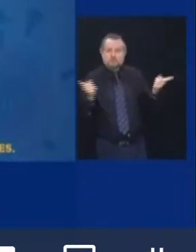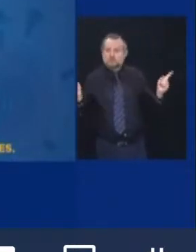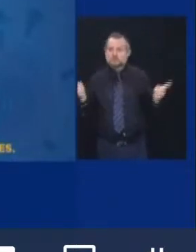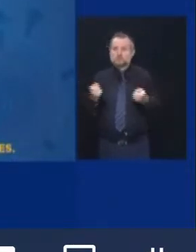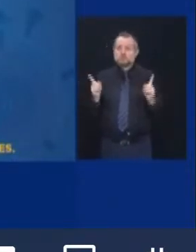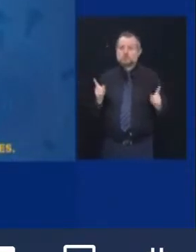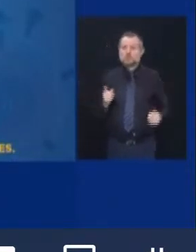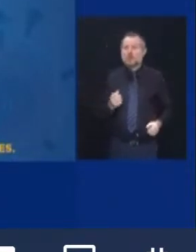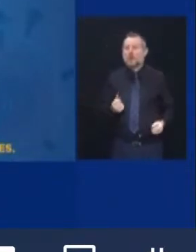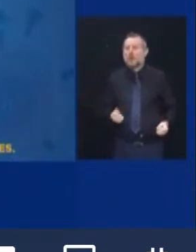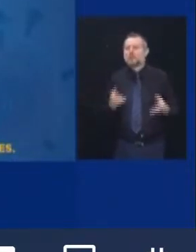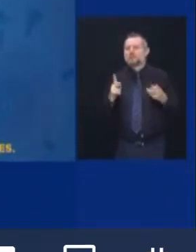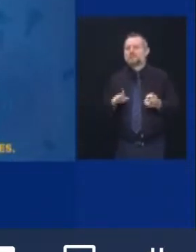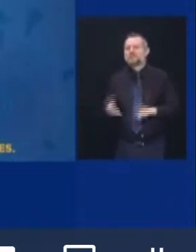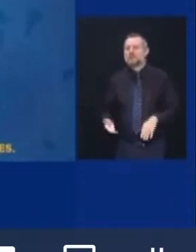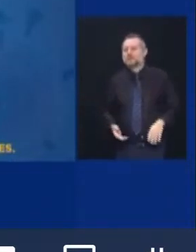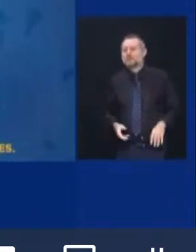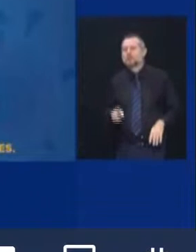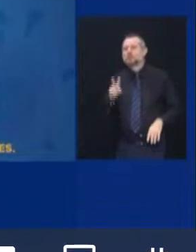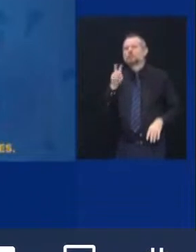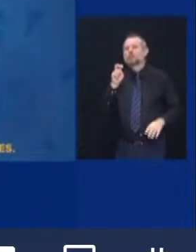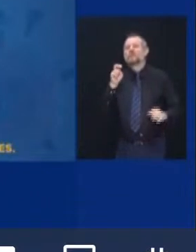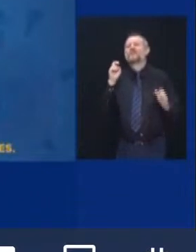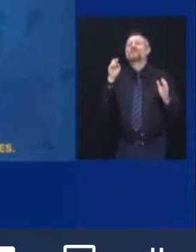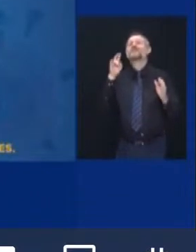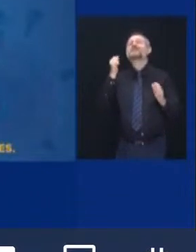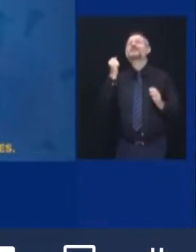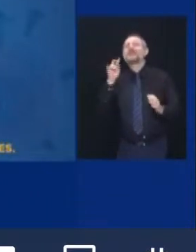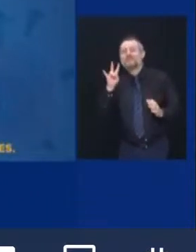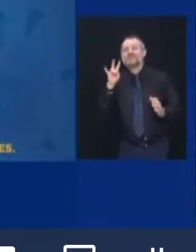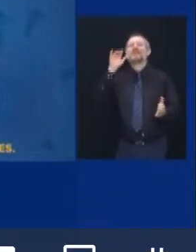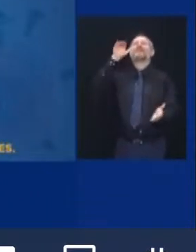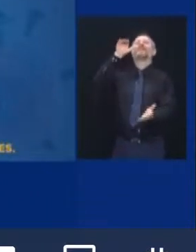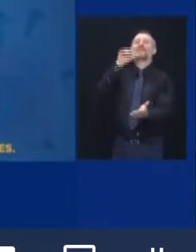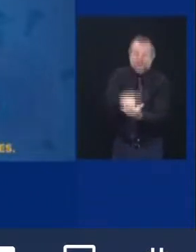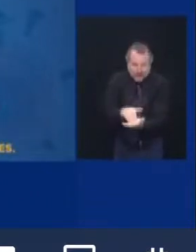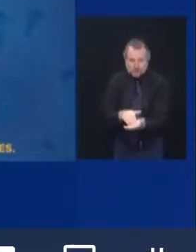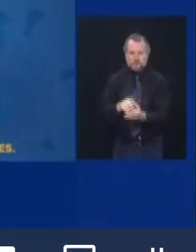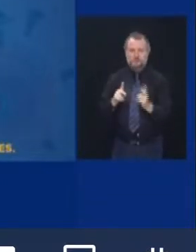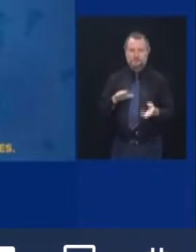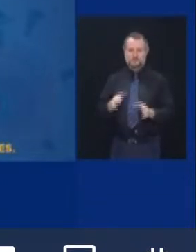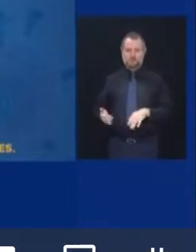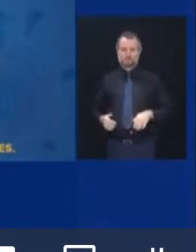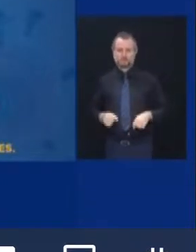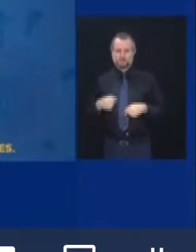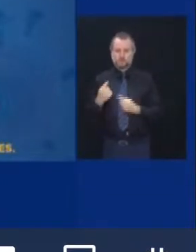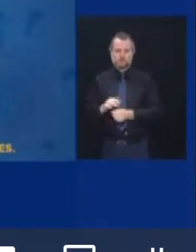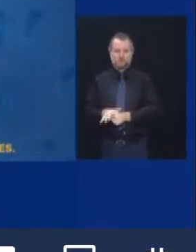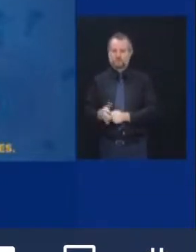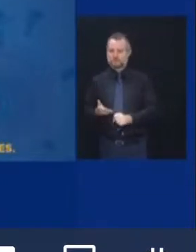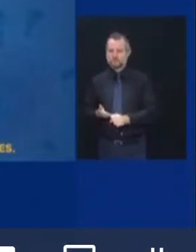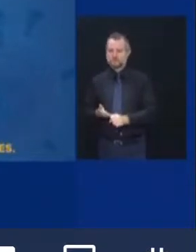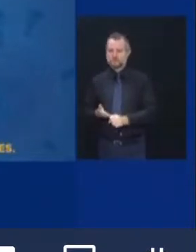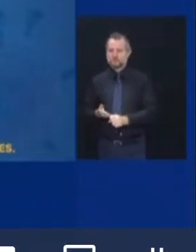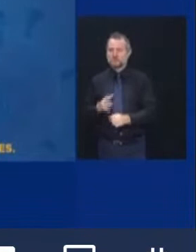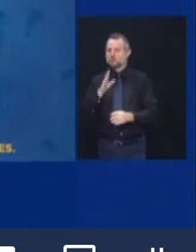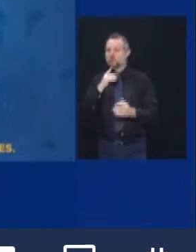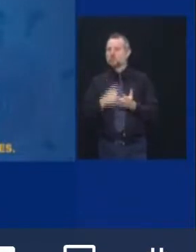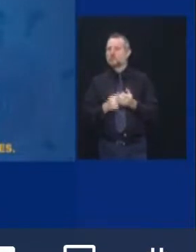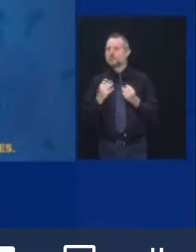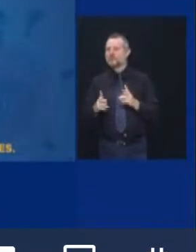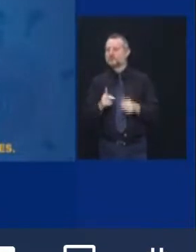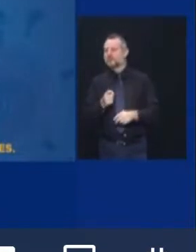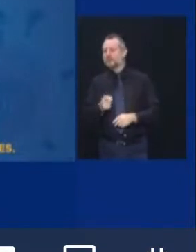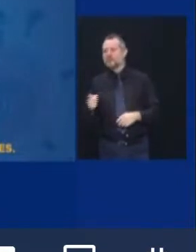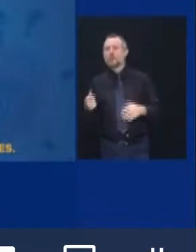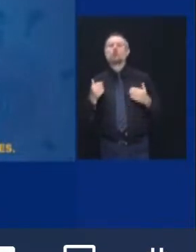217,000 passed away. It's not true. I've had too many conversations with too many people who have paid too high